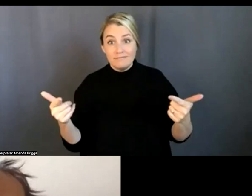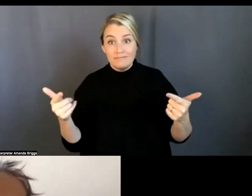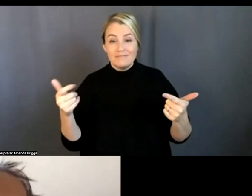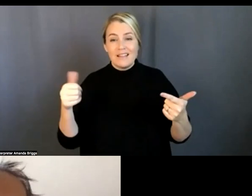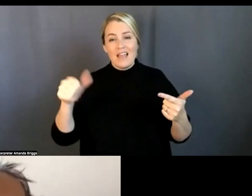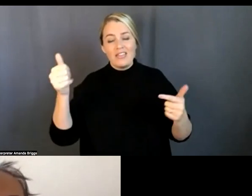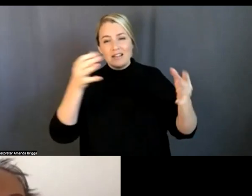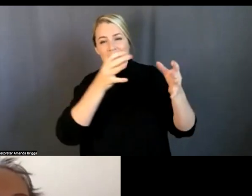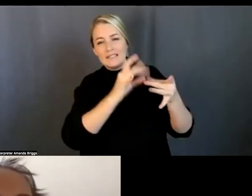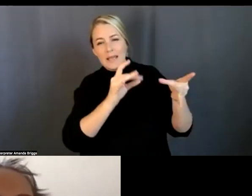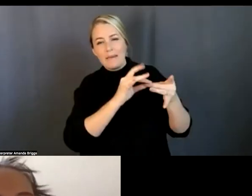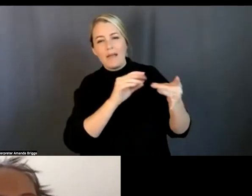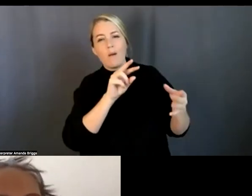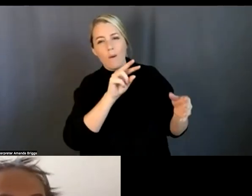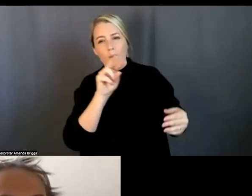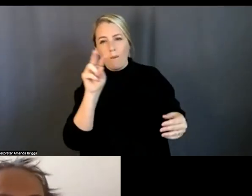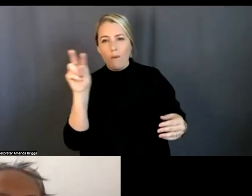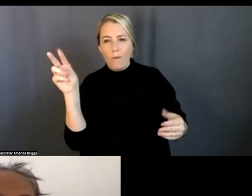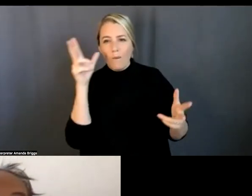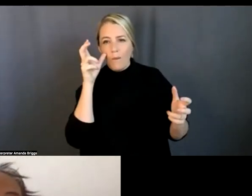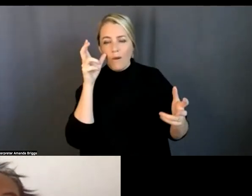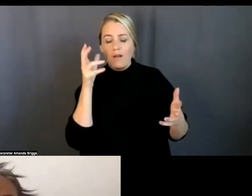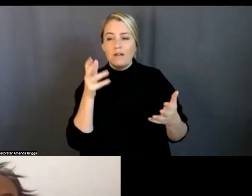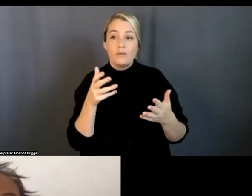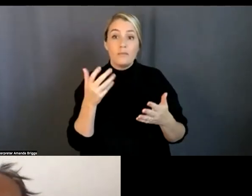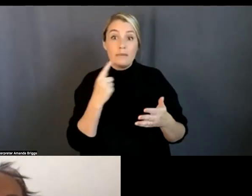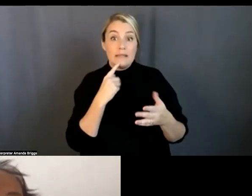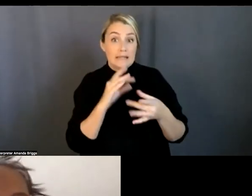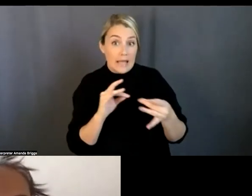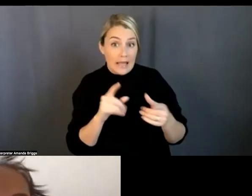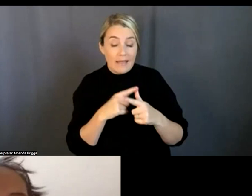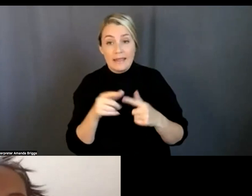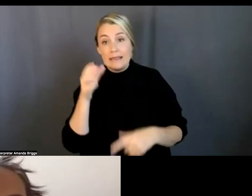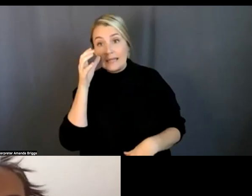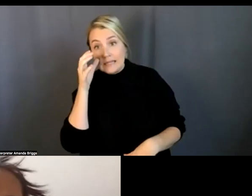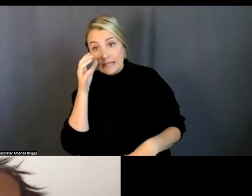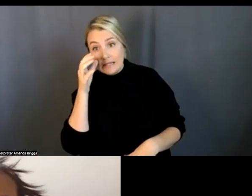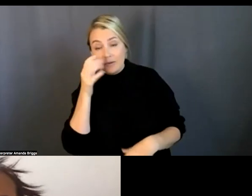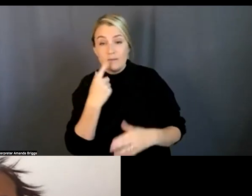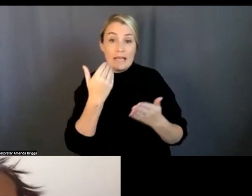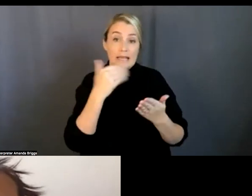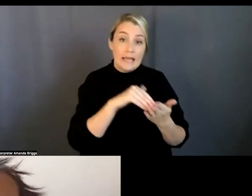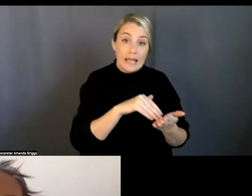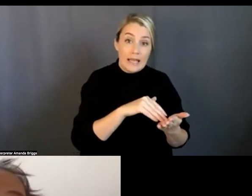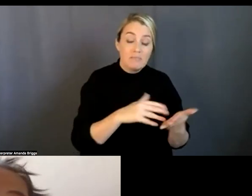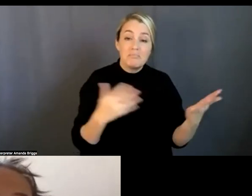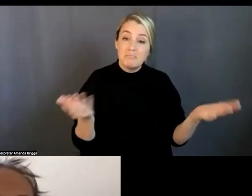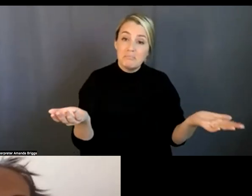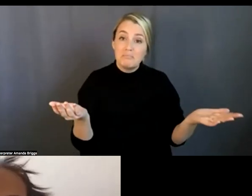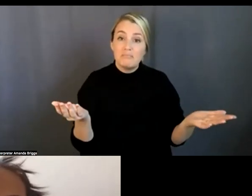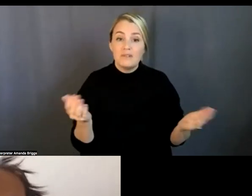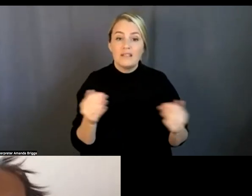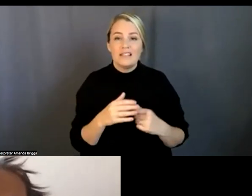you. Or you might want to like say it and then listen and then say it a few more times, me seeing